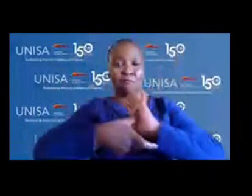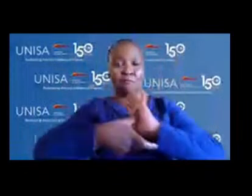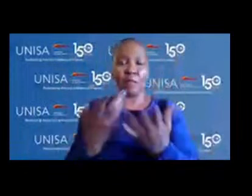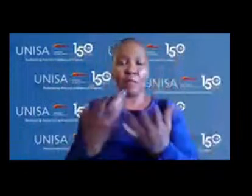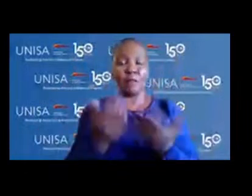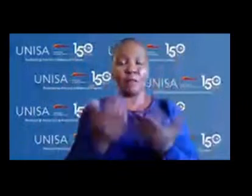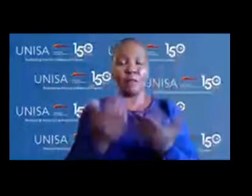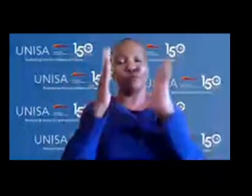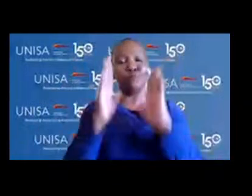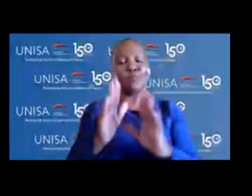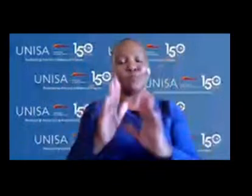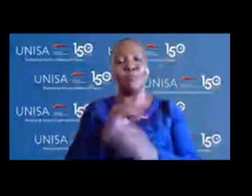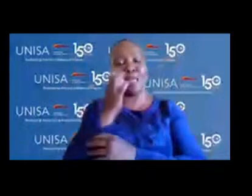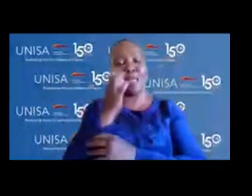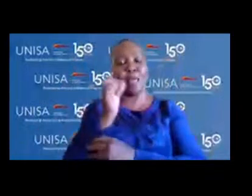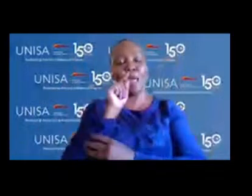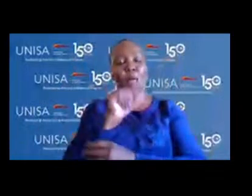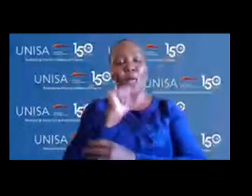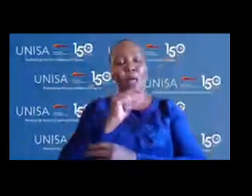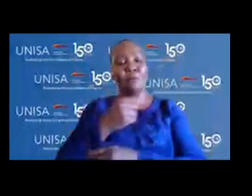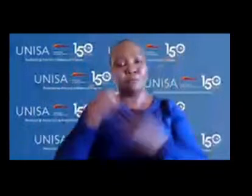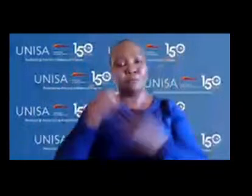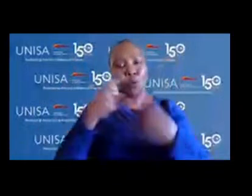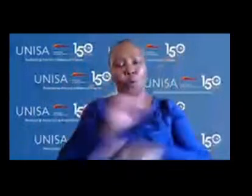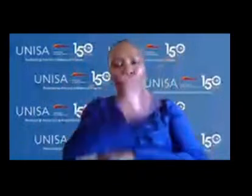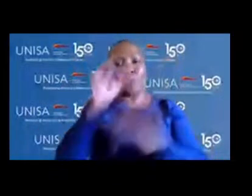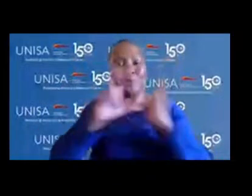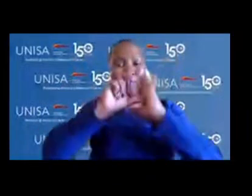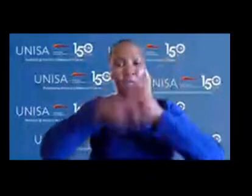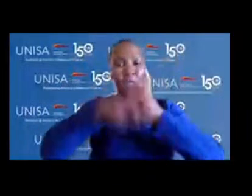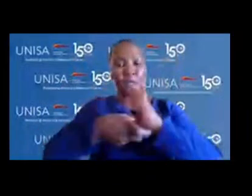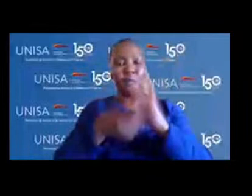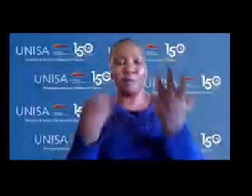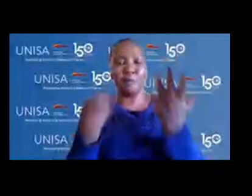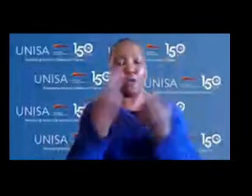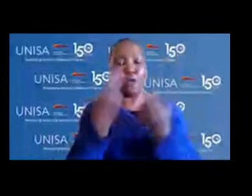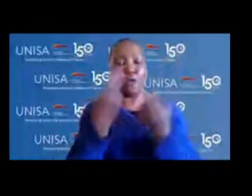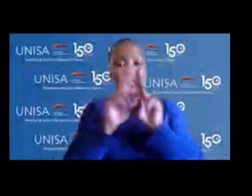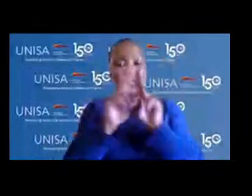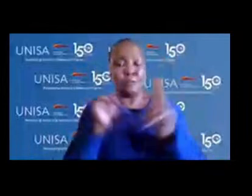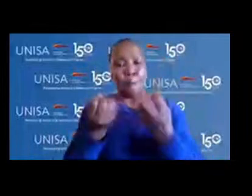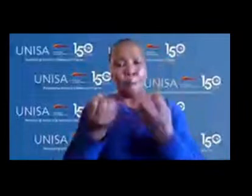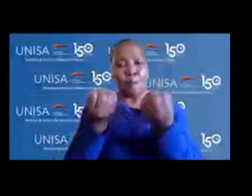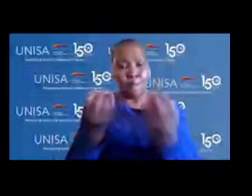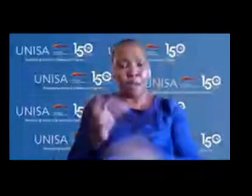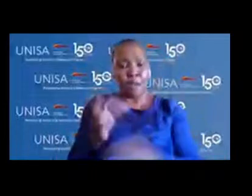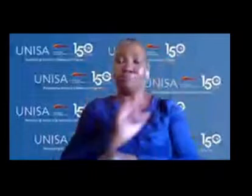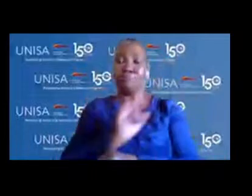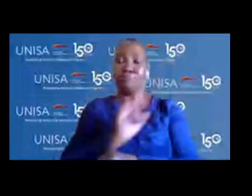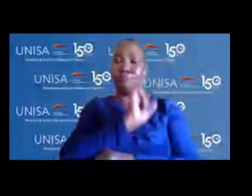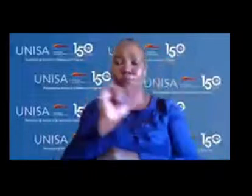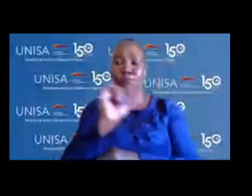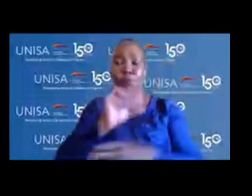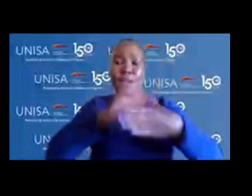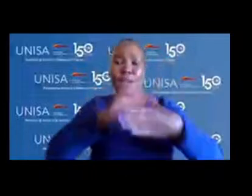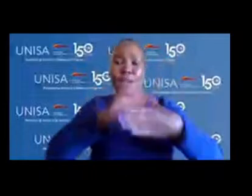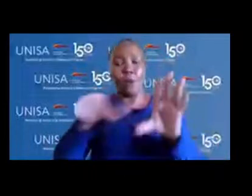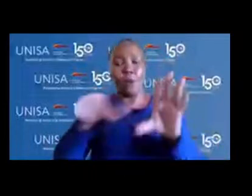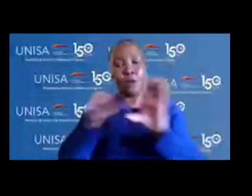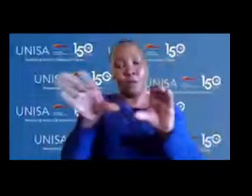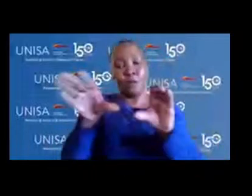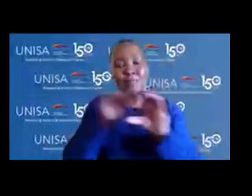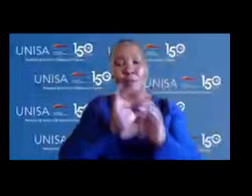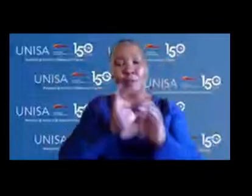I must emphasize that when you disclose your disabilities, the university will provide reasonable accommodation. No